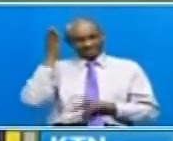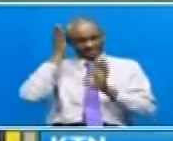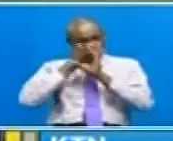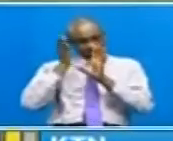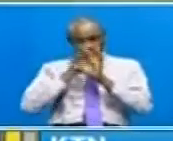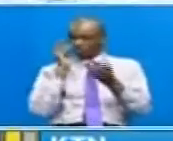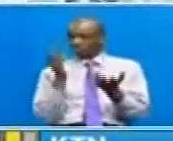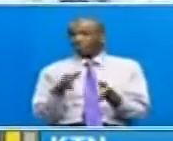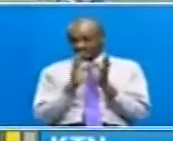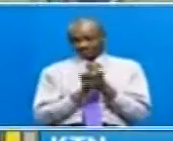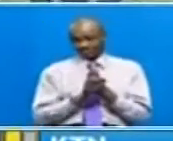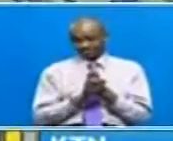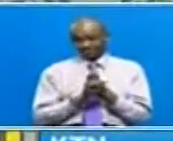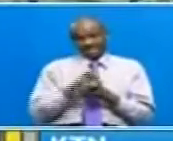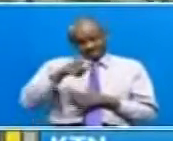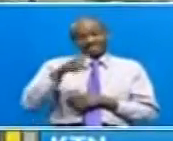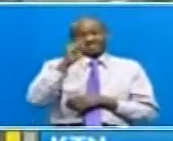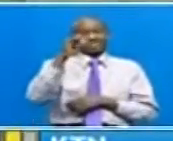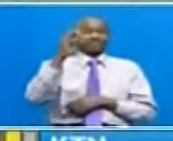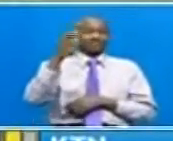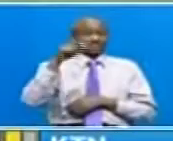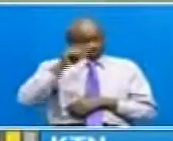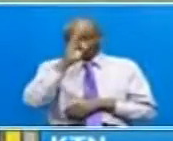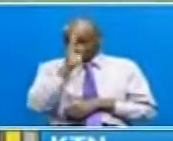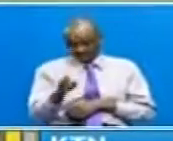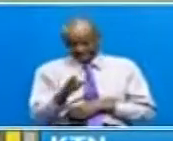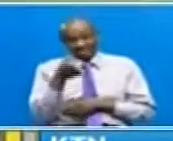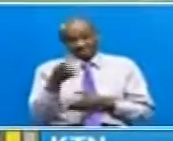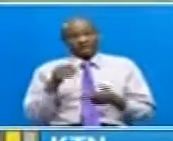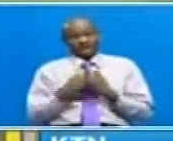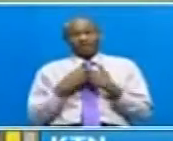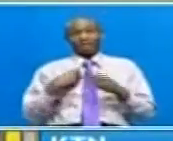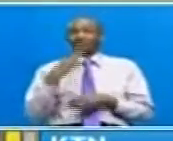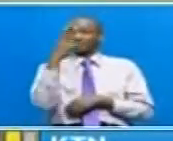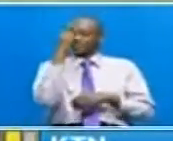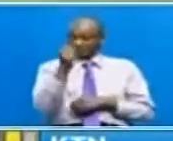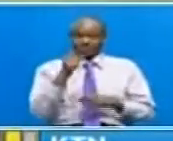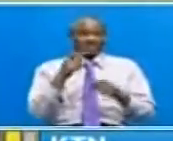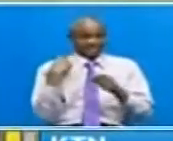psychological aspect, because the Simbas will go into Sunday's match ranked 39th, but their top 25